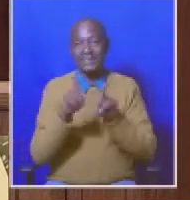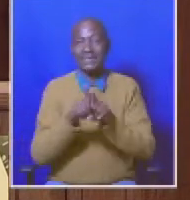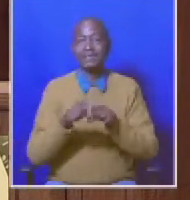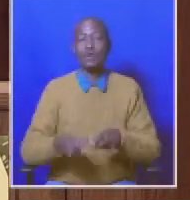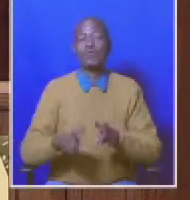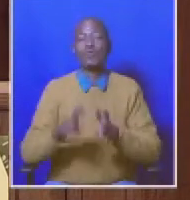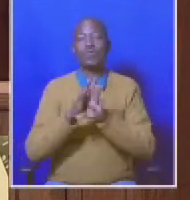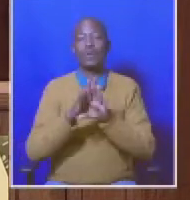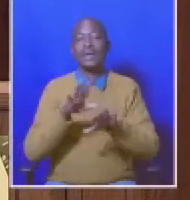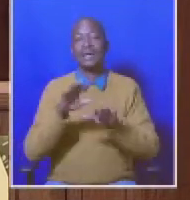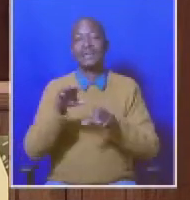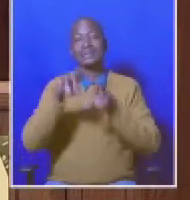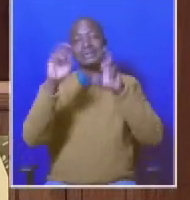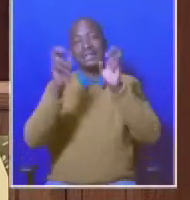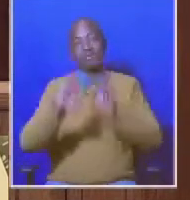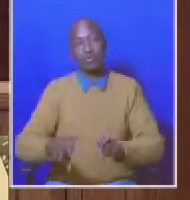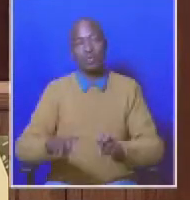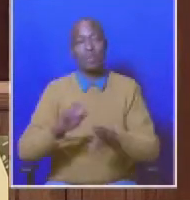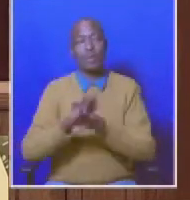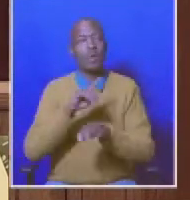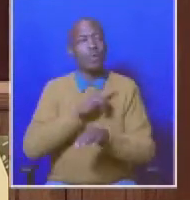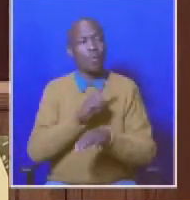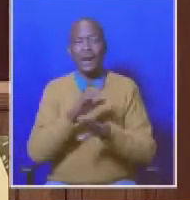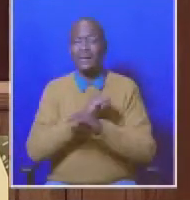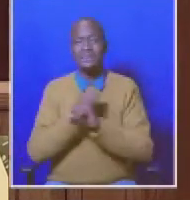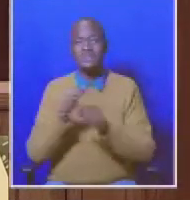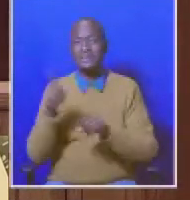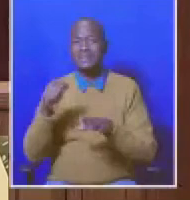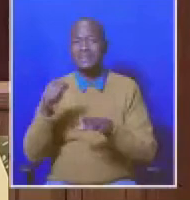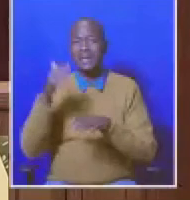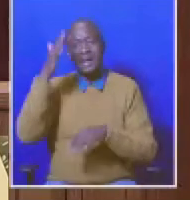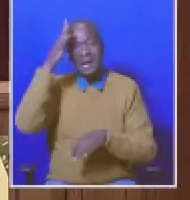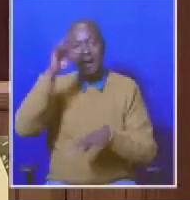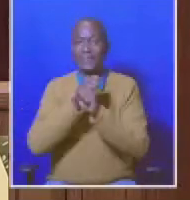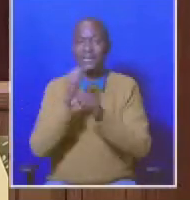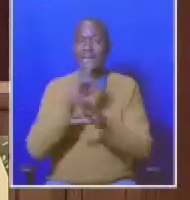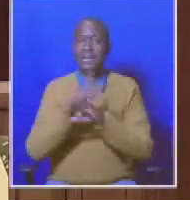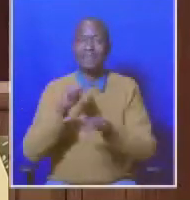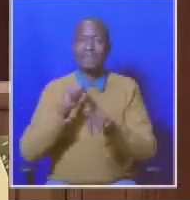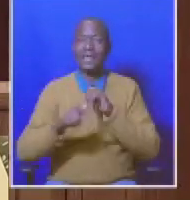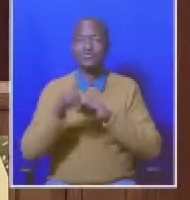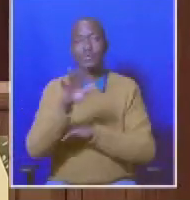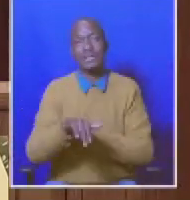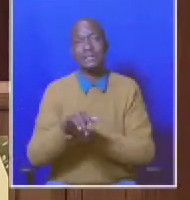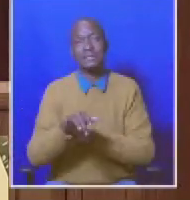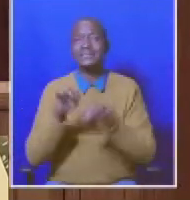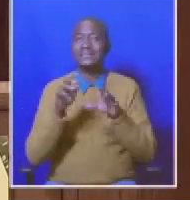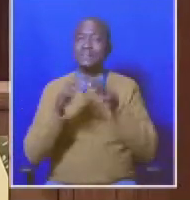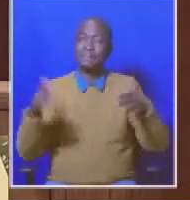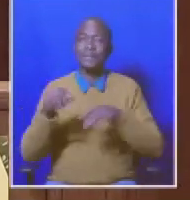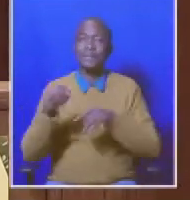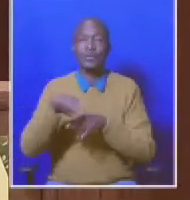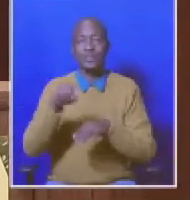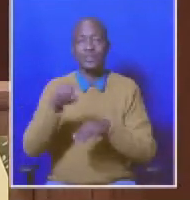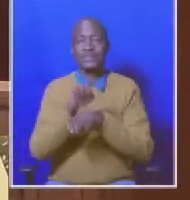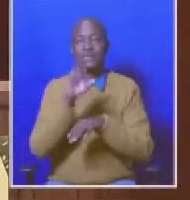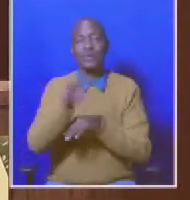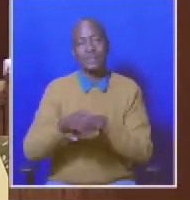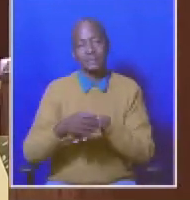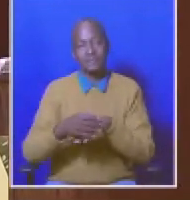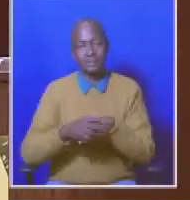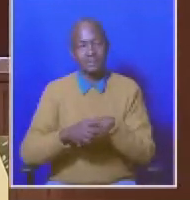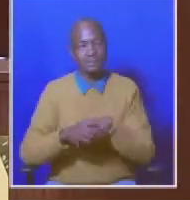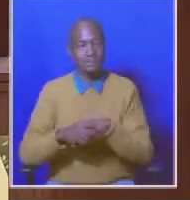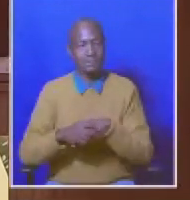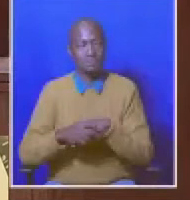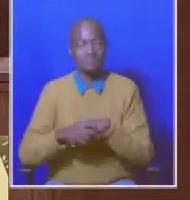Why did government not act on that is the big question that we all are asking. Furthermore, I